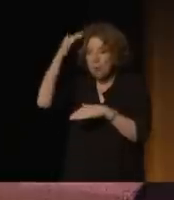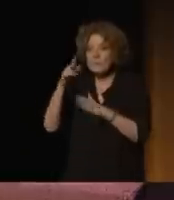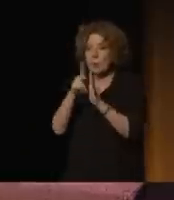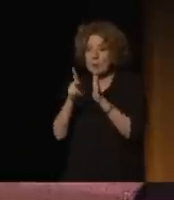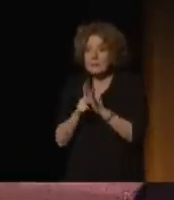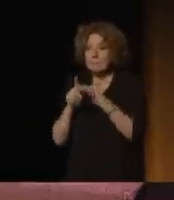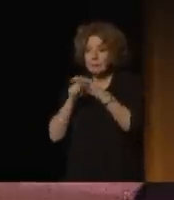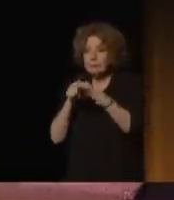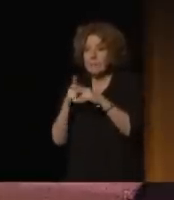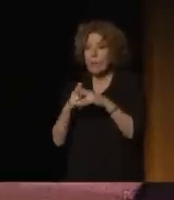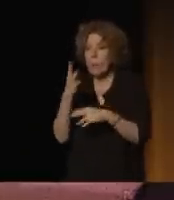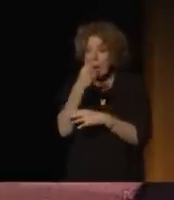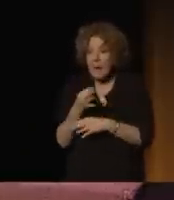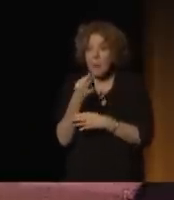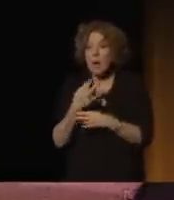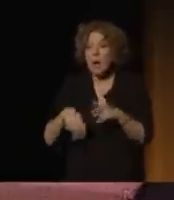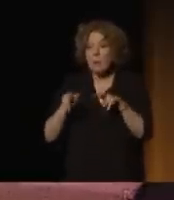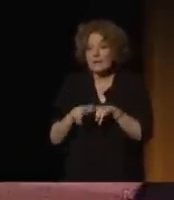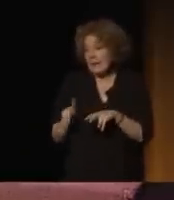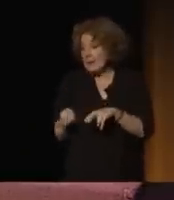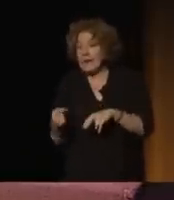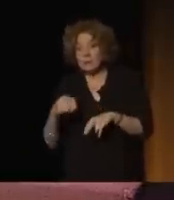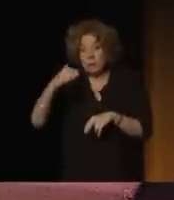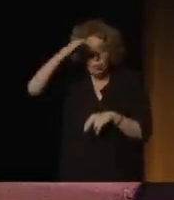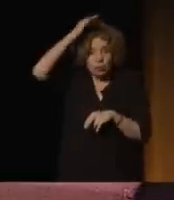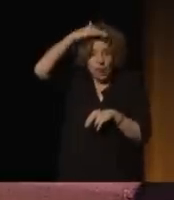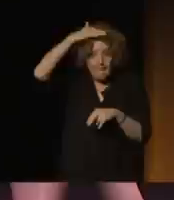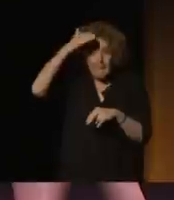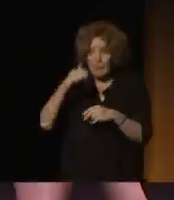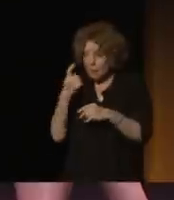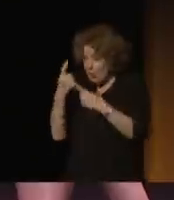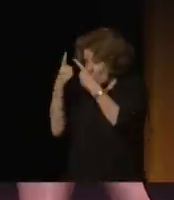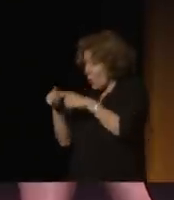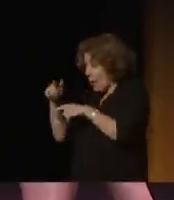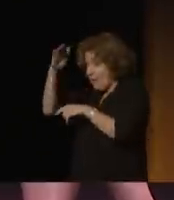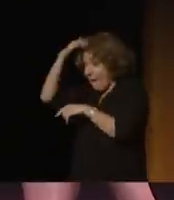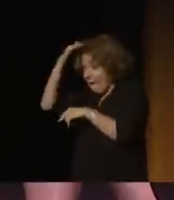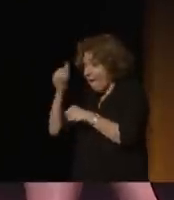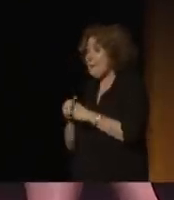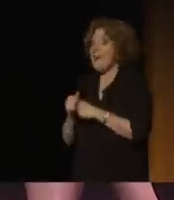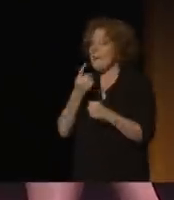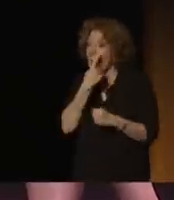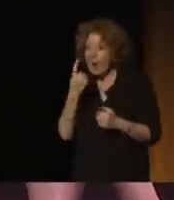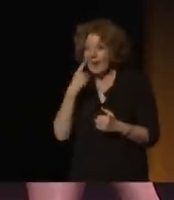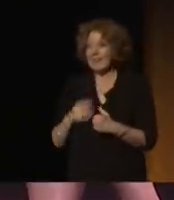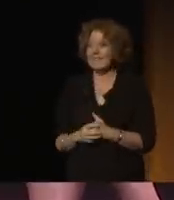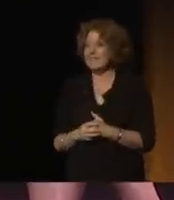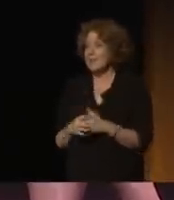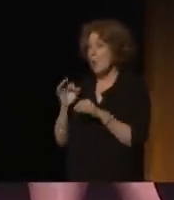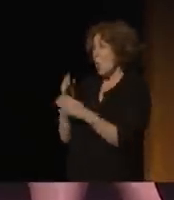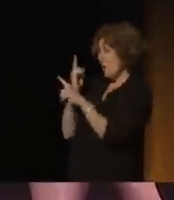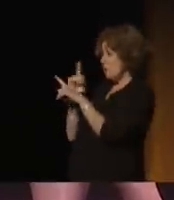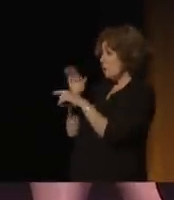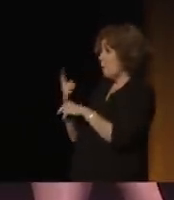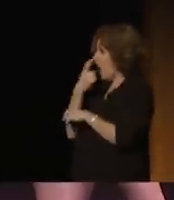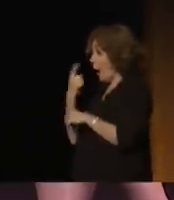hour. And I was sitting next to him and I was trying to work out the hair and the eyes. No one ever talks about the eyes